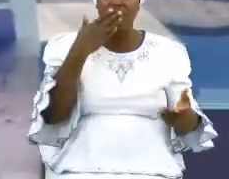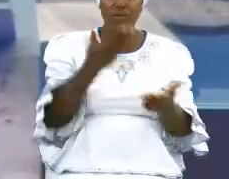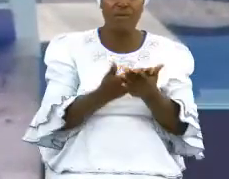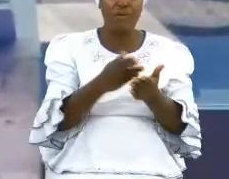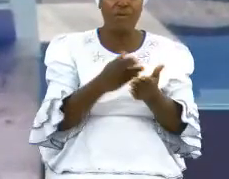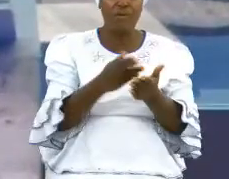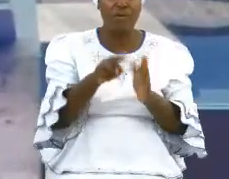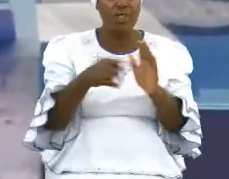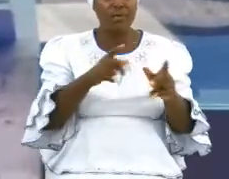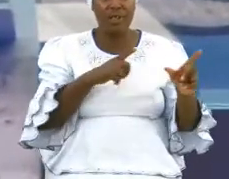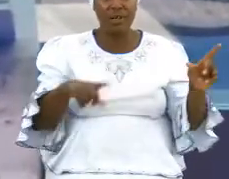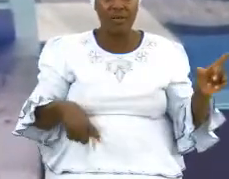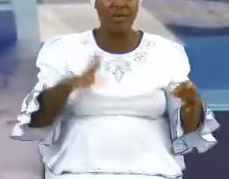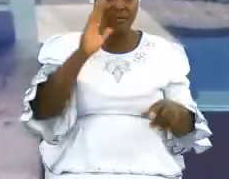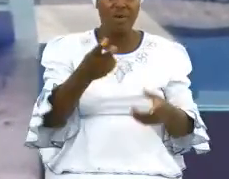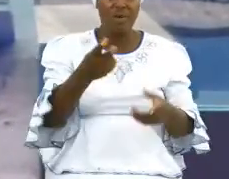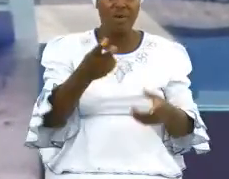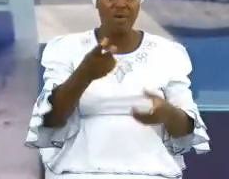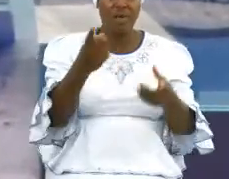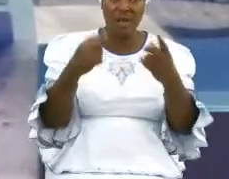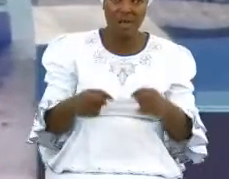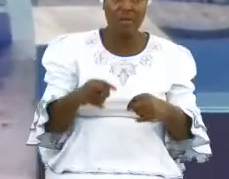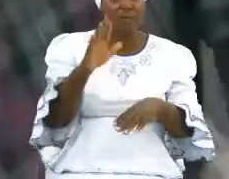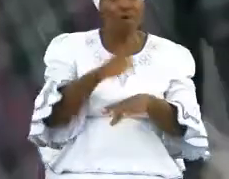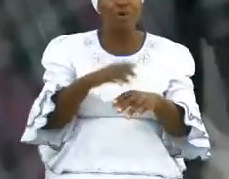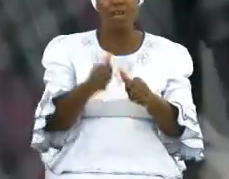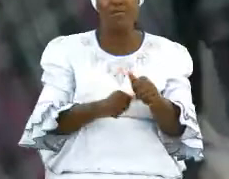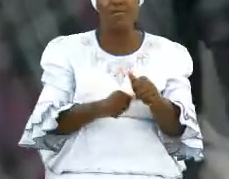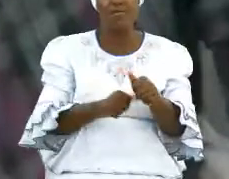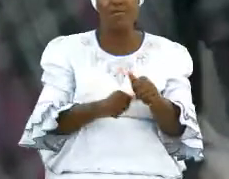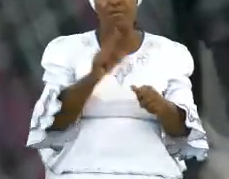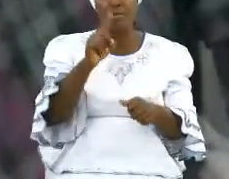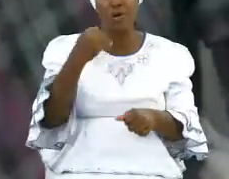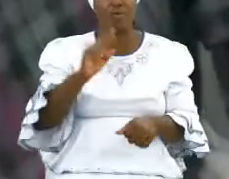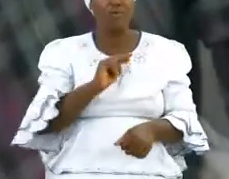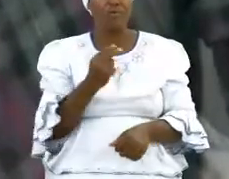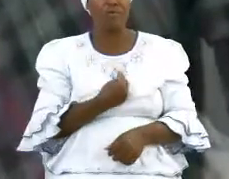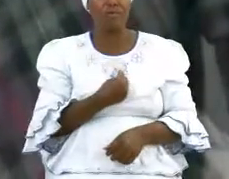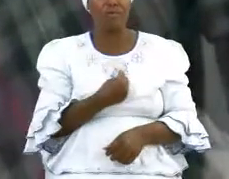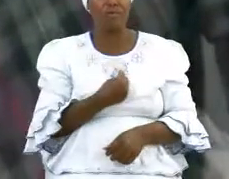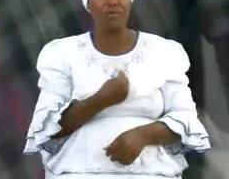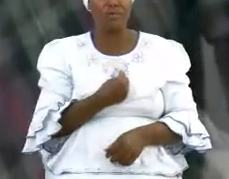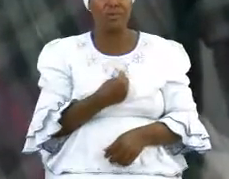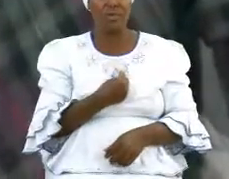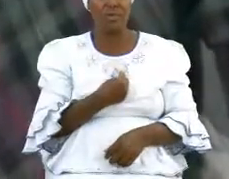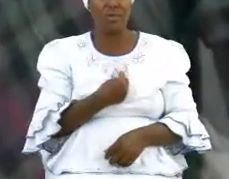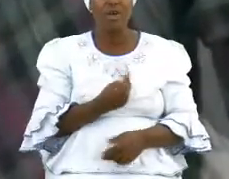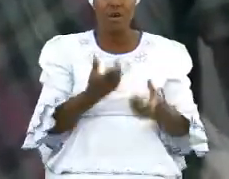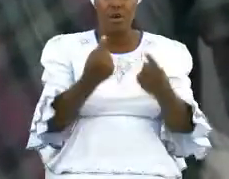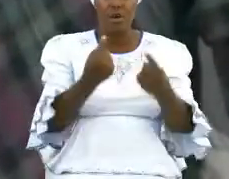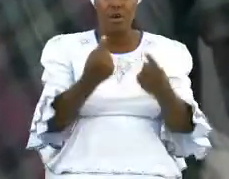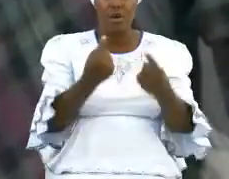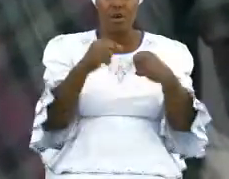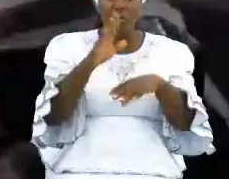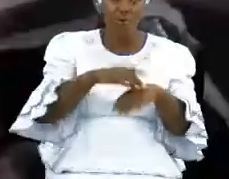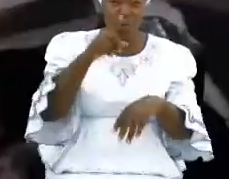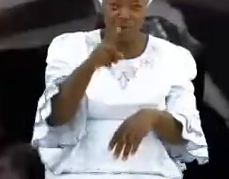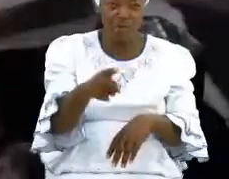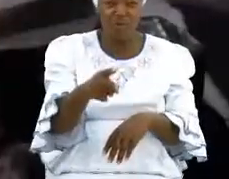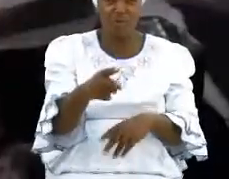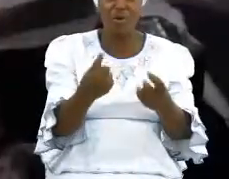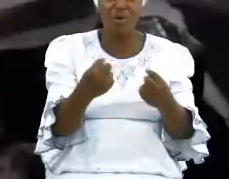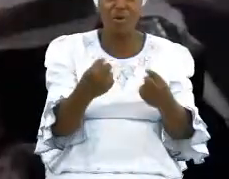Lord, will come upon every one of us. Come upon you. I said, come upon